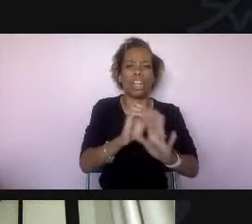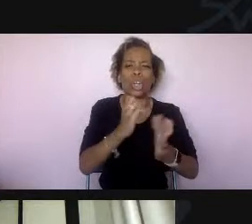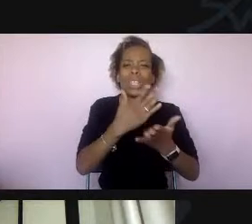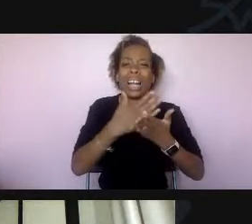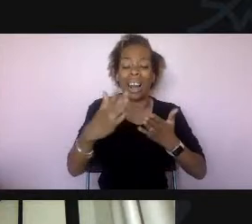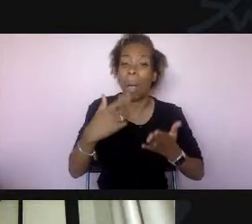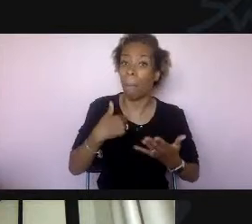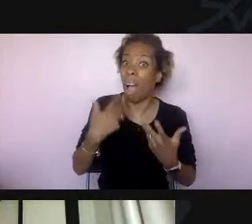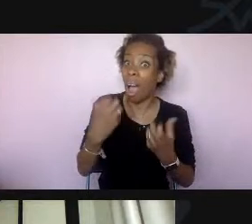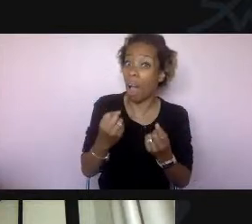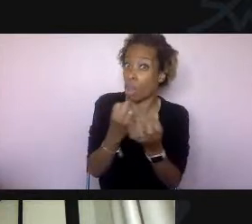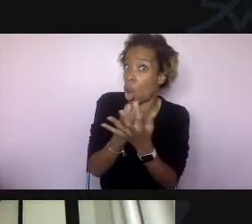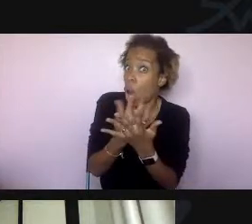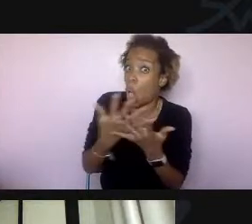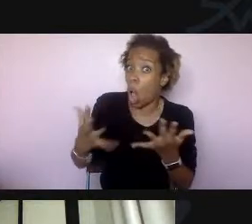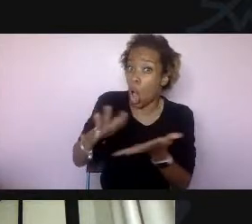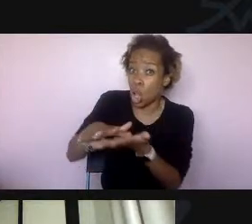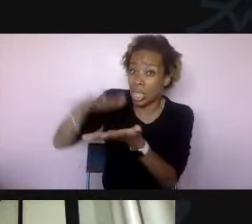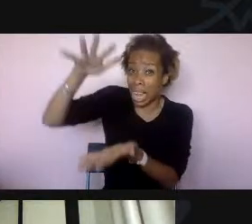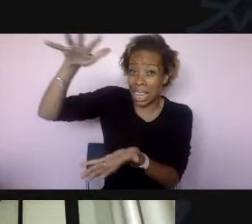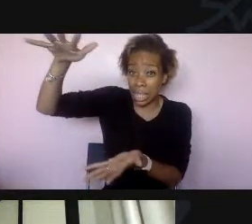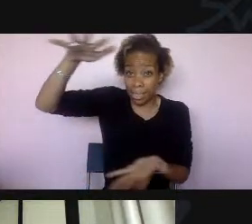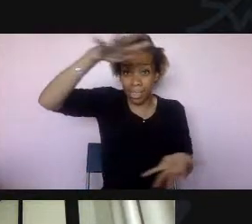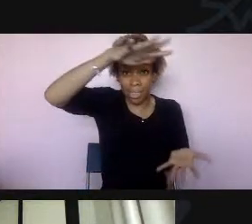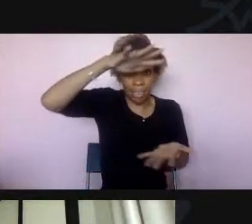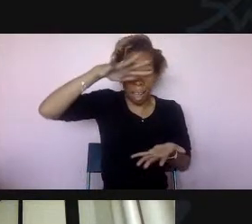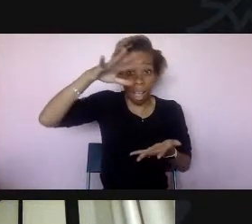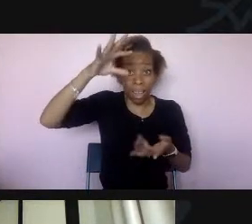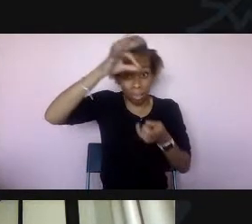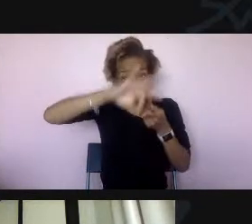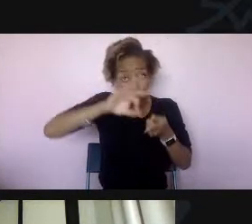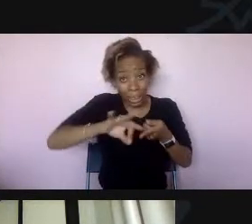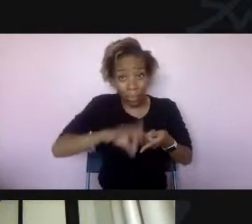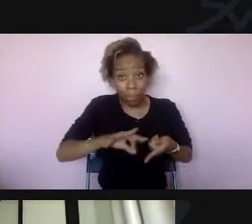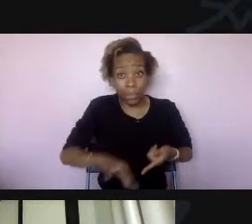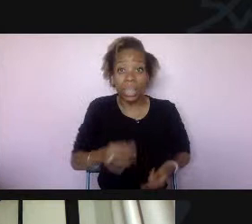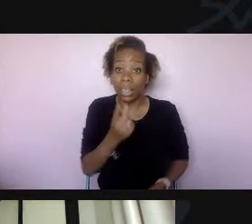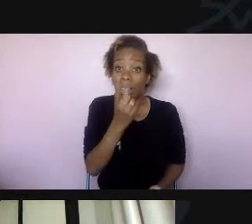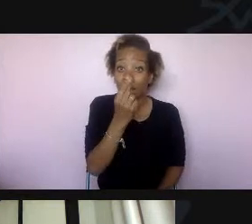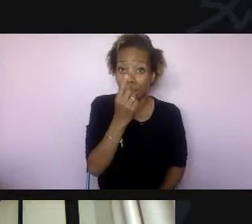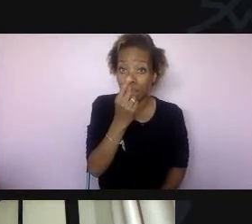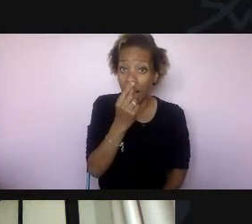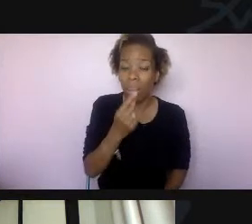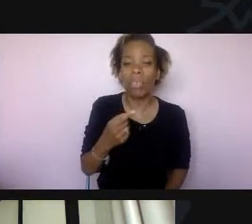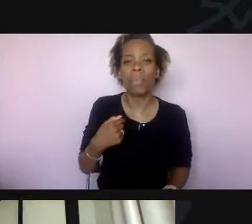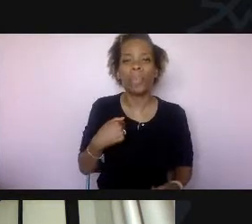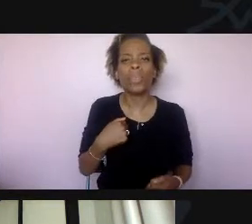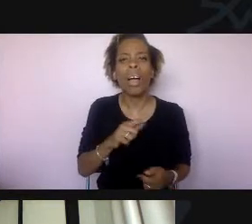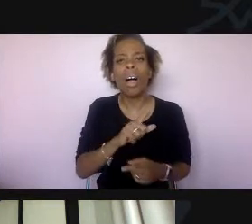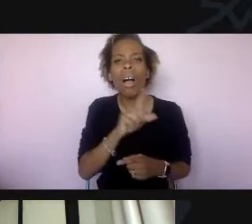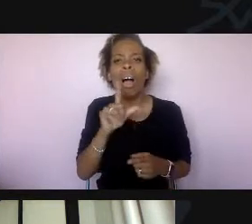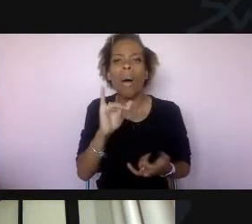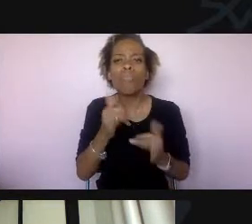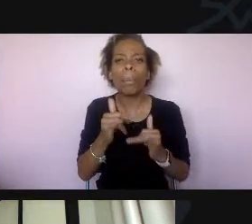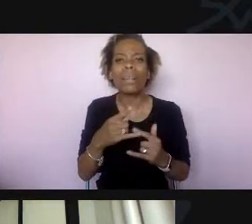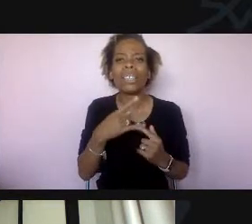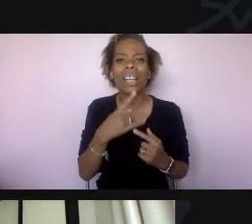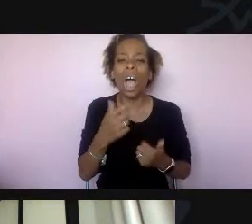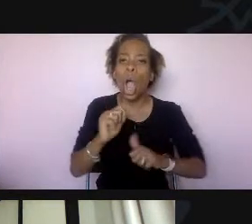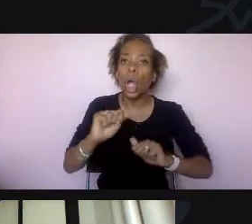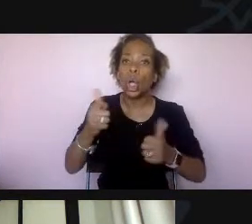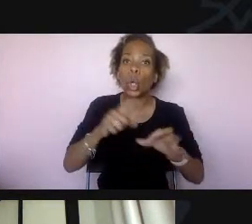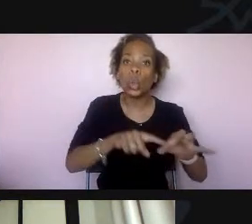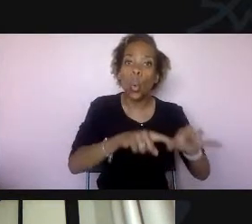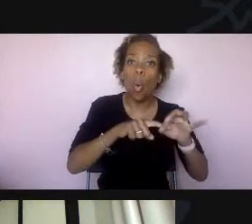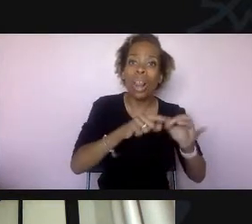is an awful lot more data we can pick through, and employers are able to provide that. And we're going to probably talk a little bit more about how good quality data you can get for all the kind of